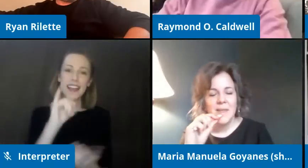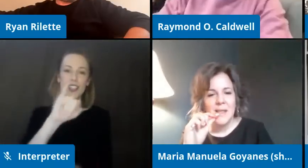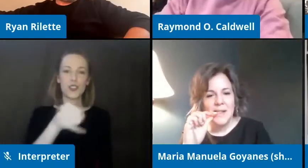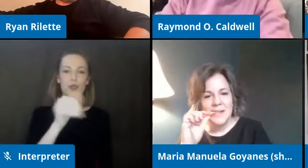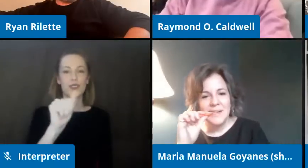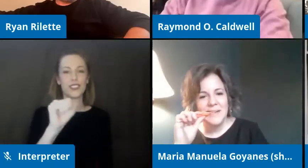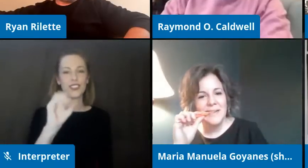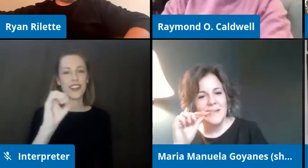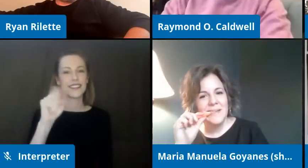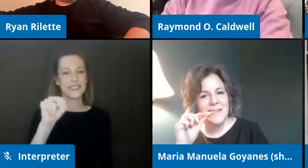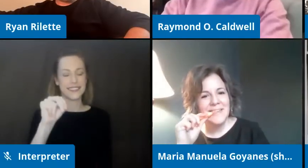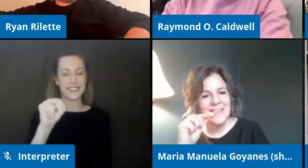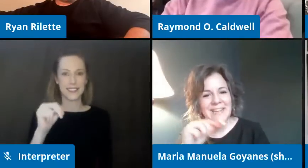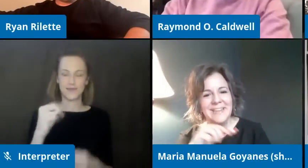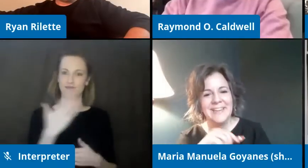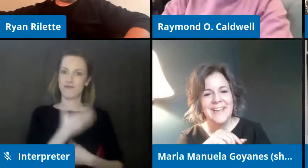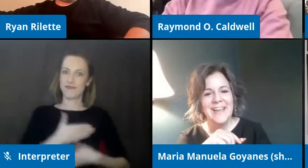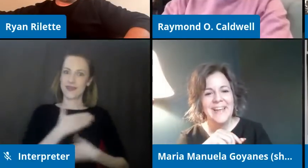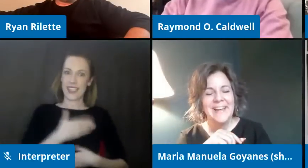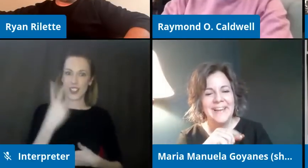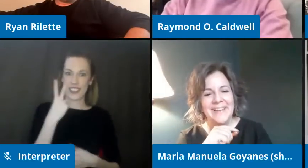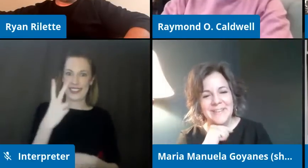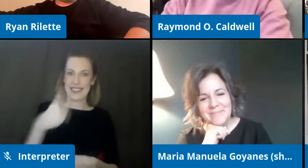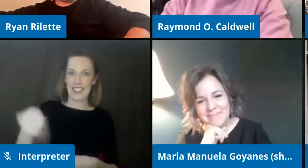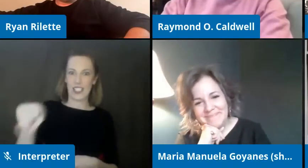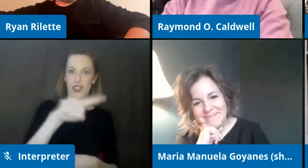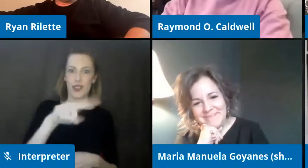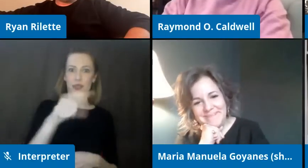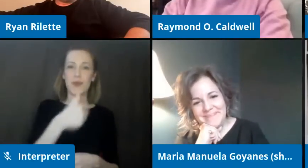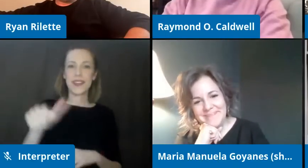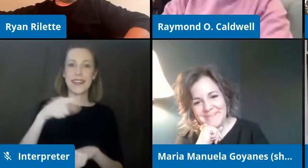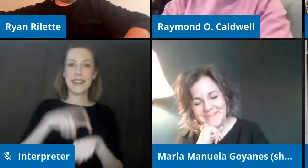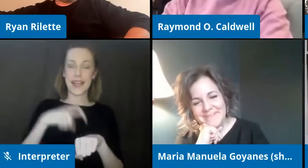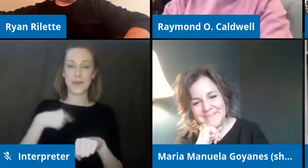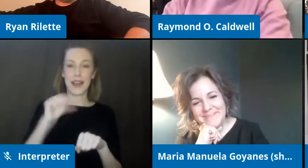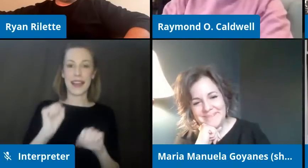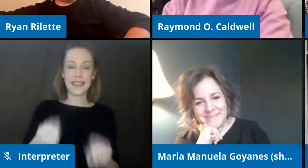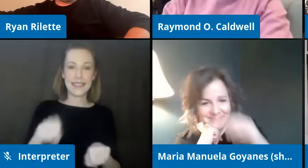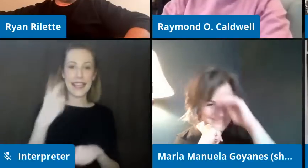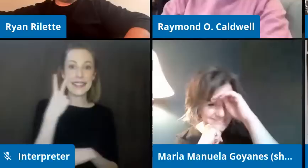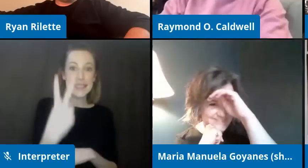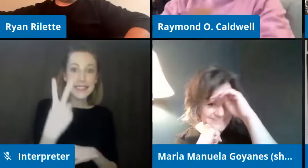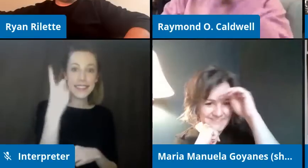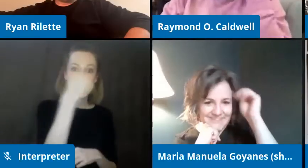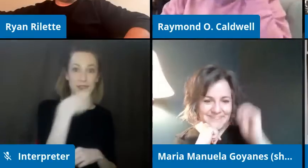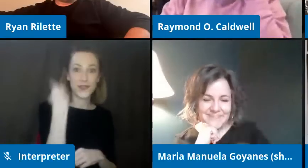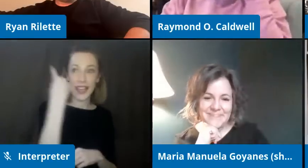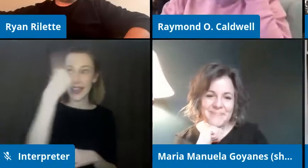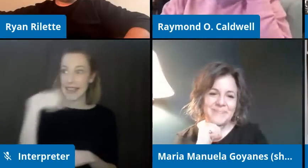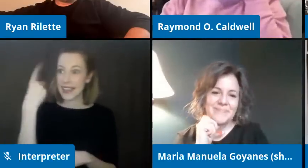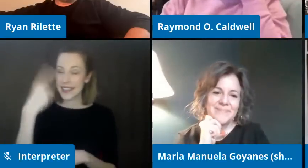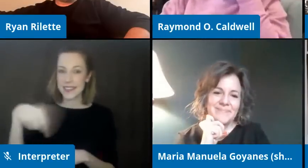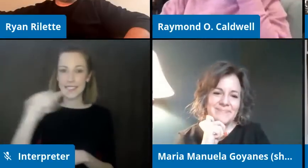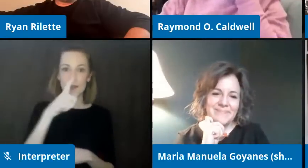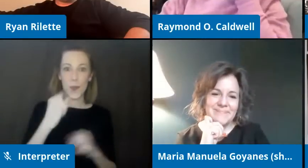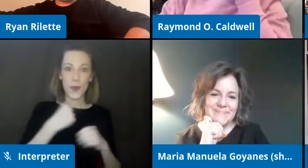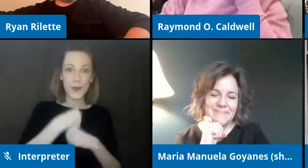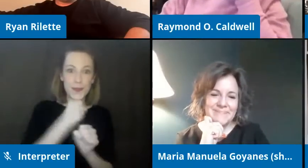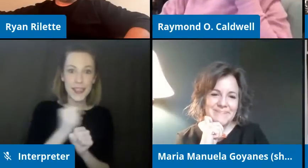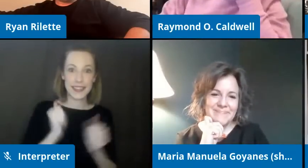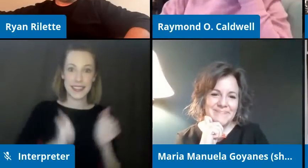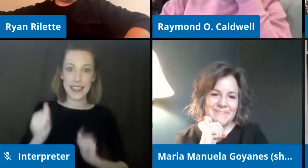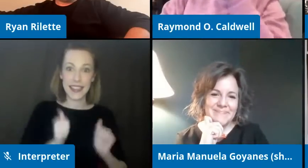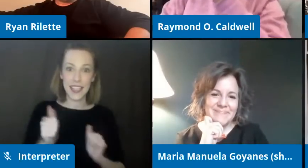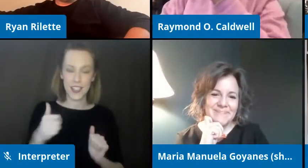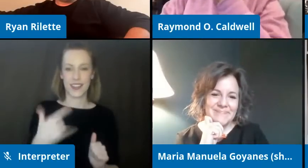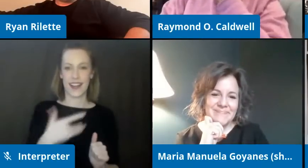all. Any chance I get to see the faces of theater makers, I feel reassured. Sitting in my room without